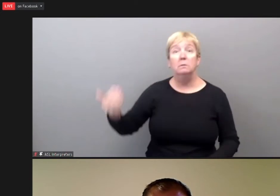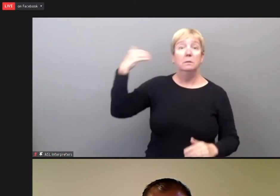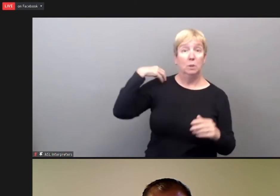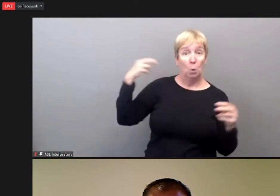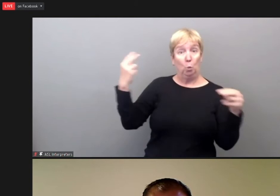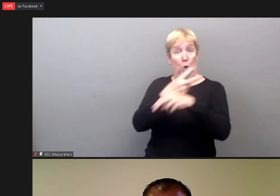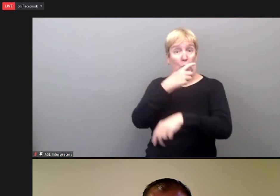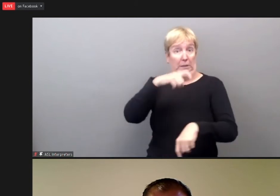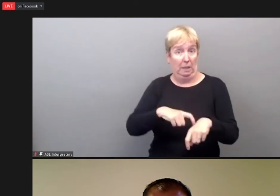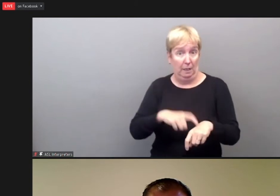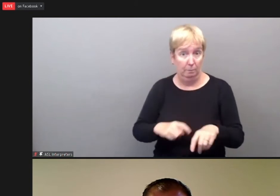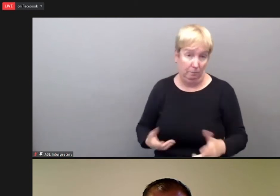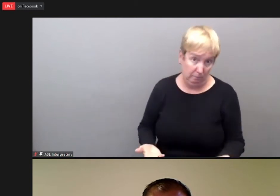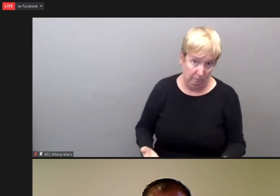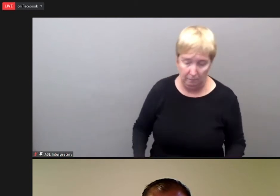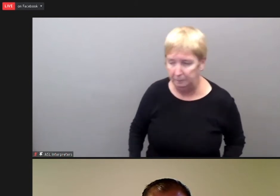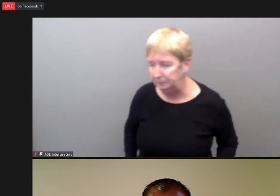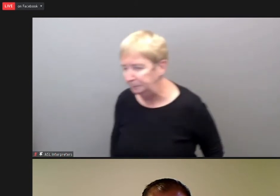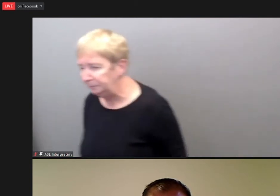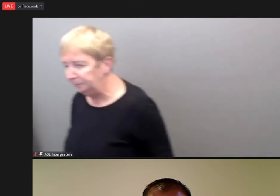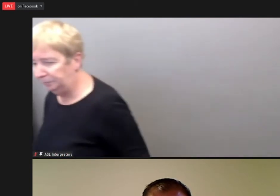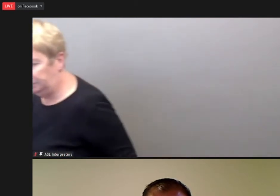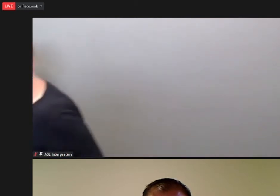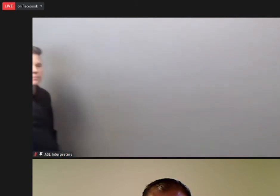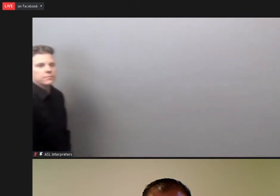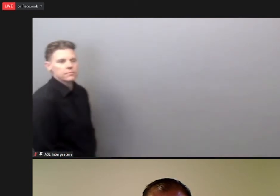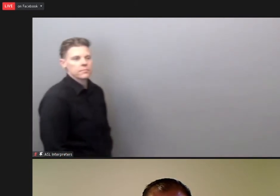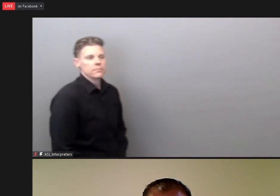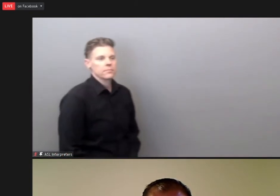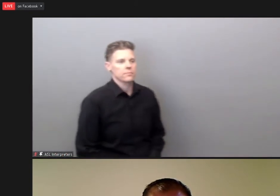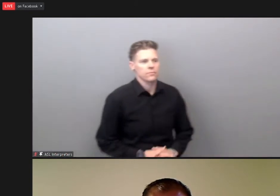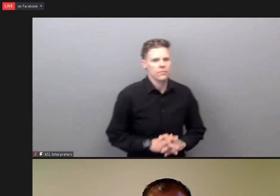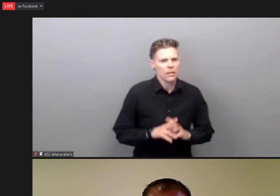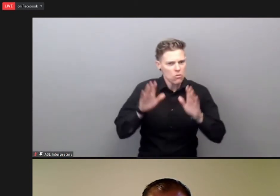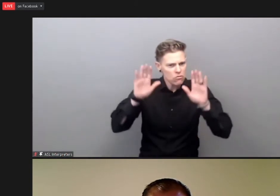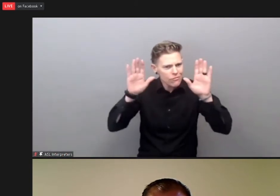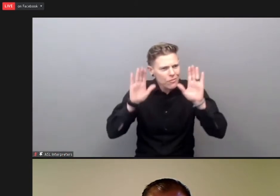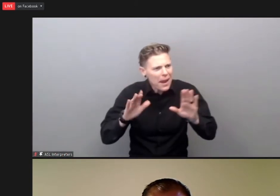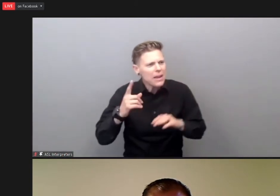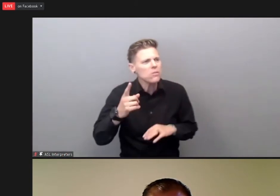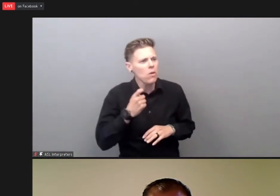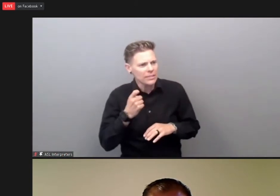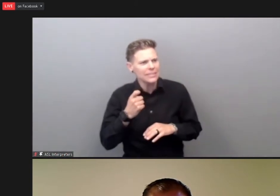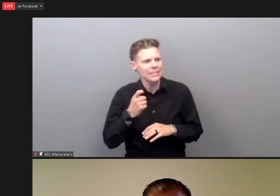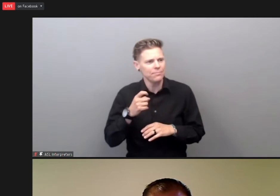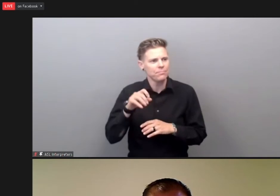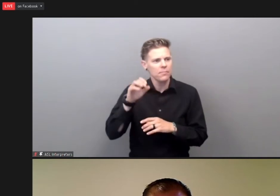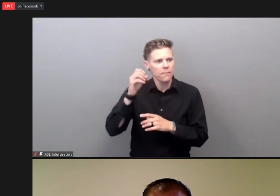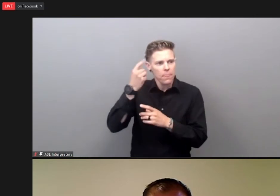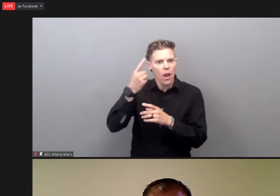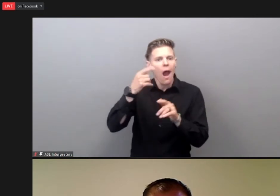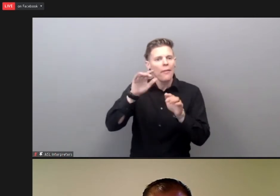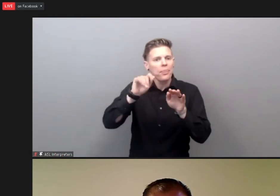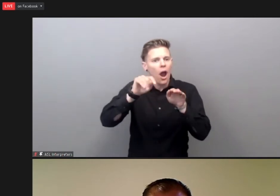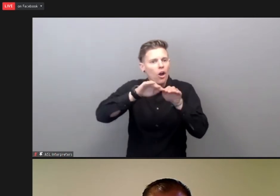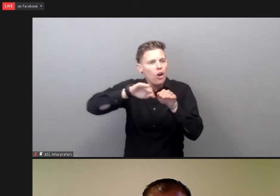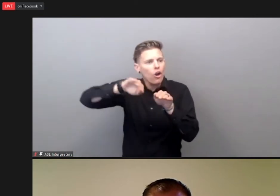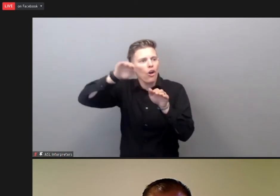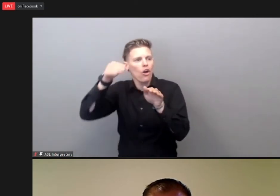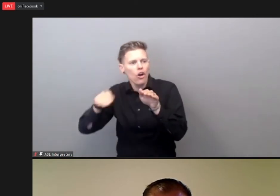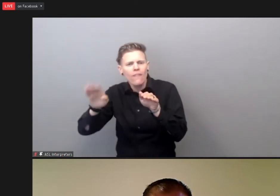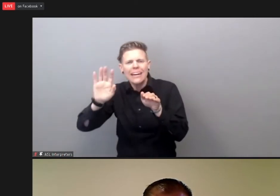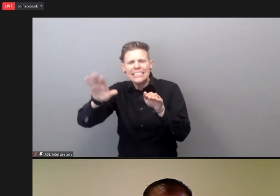Yeah, that's a great question. And I think our epi curve, and maybe Brianna, you can bring up that standard epi curve